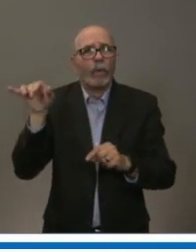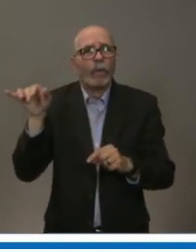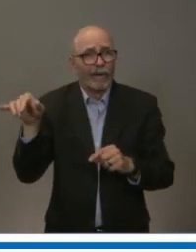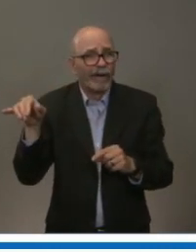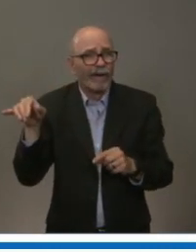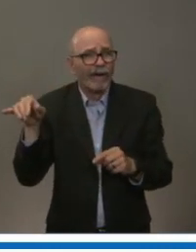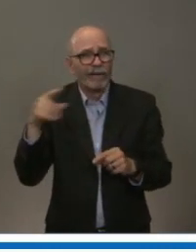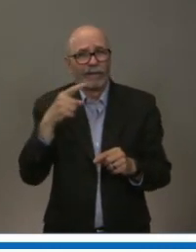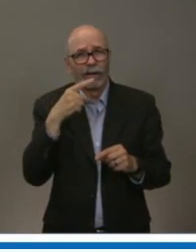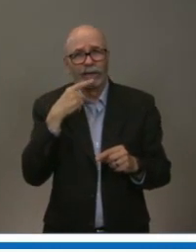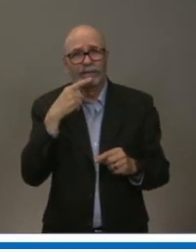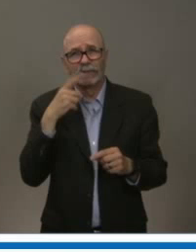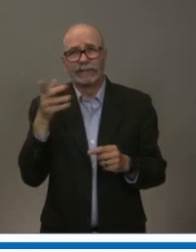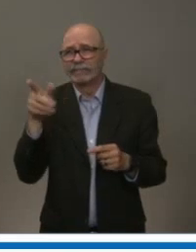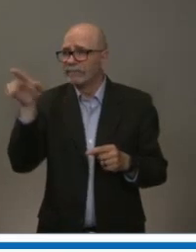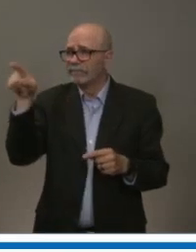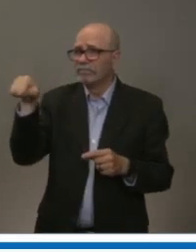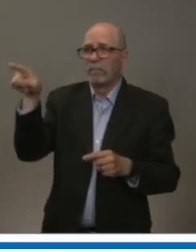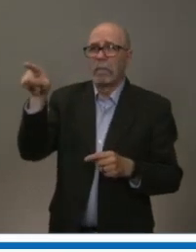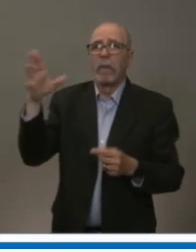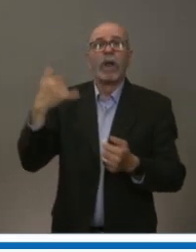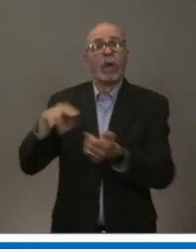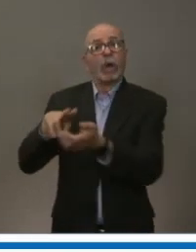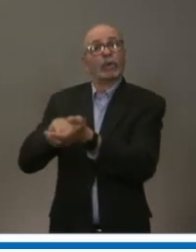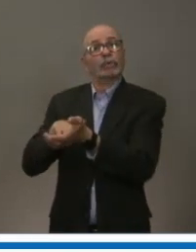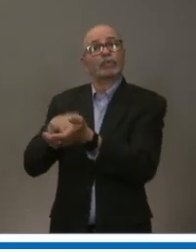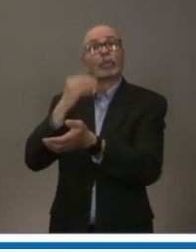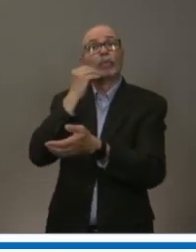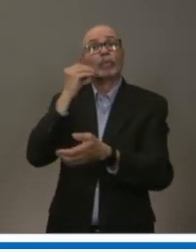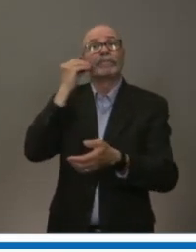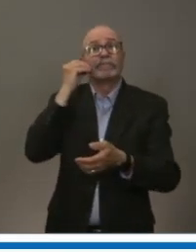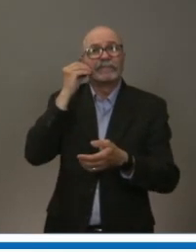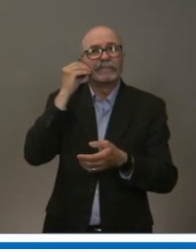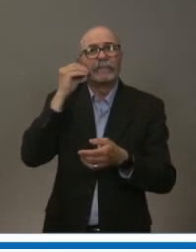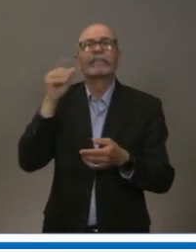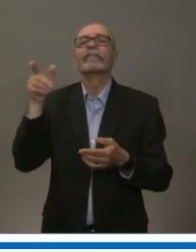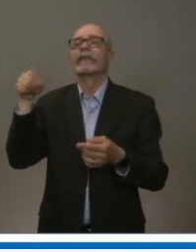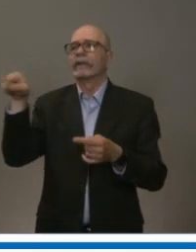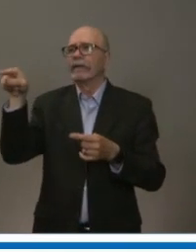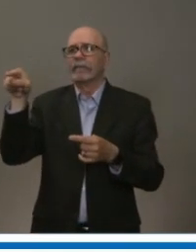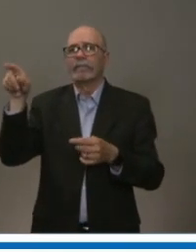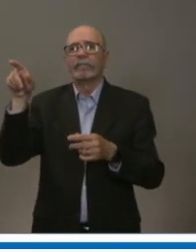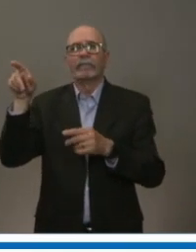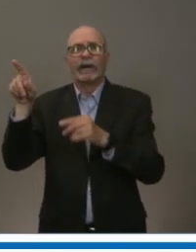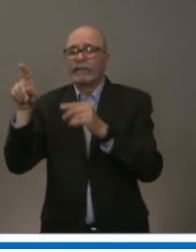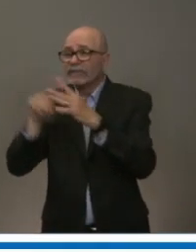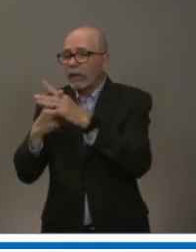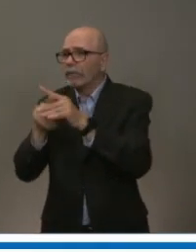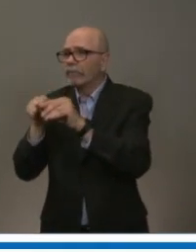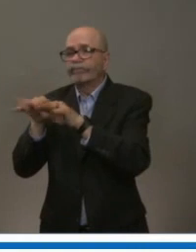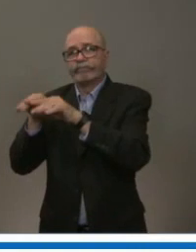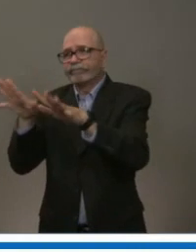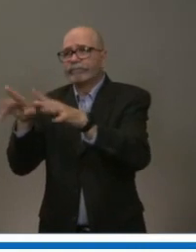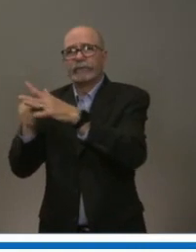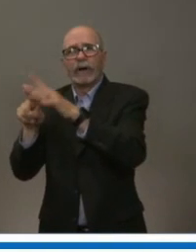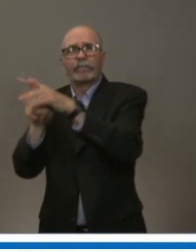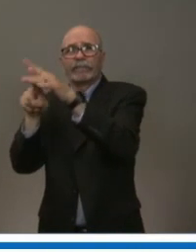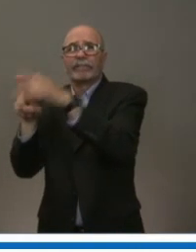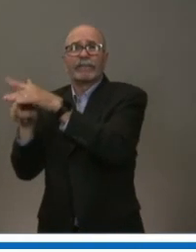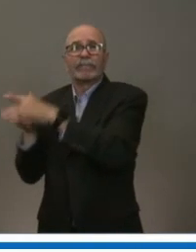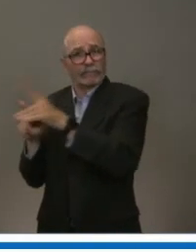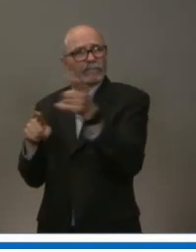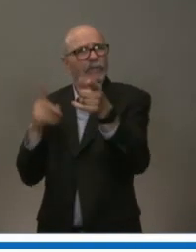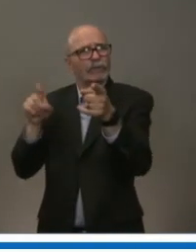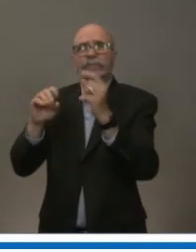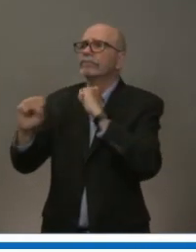of nursing homes affected by the virus in the province. Is that something that you're able to disclose, like how many nursing homes